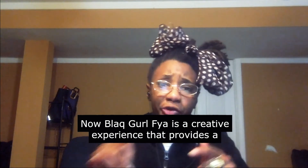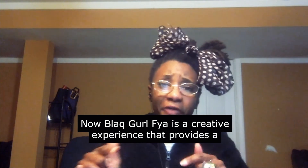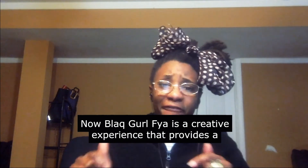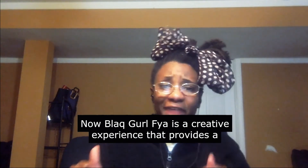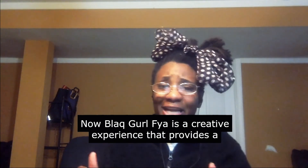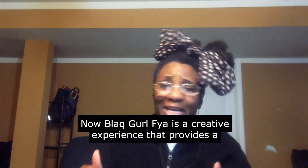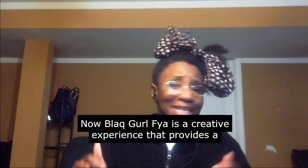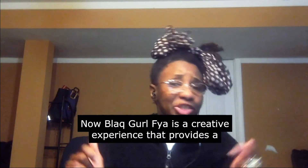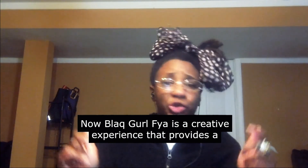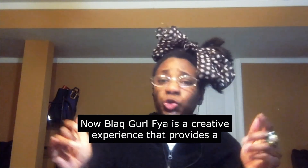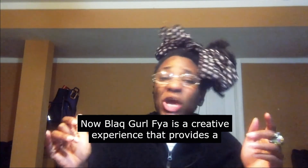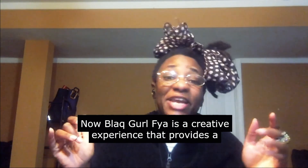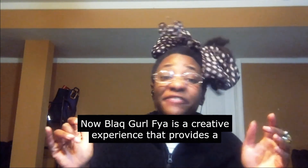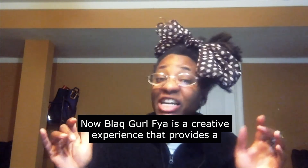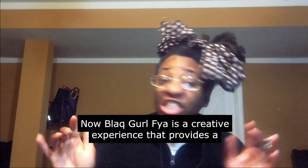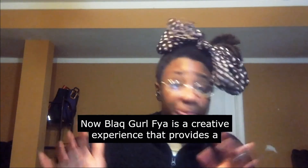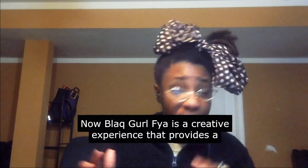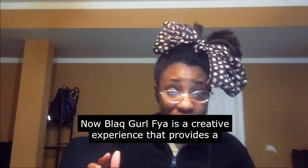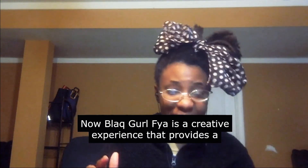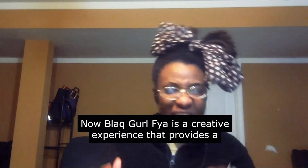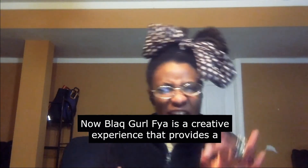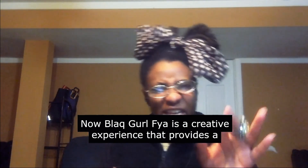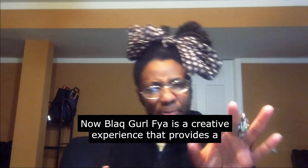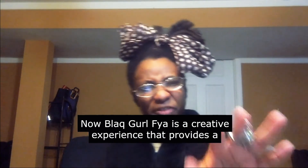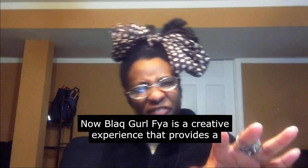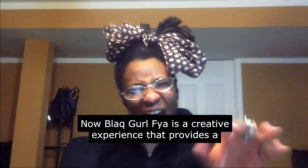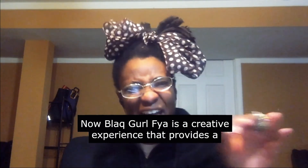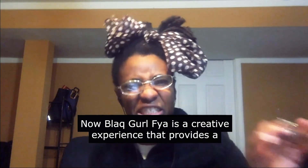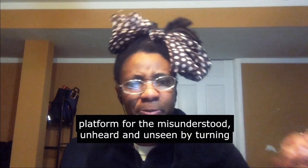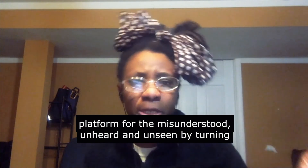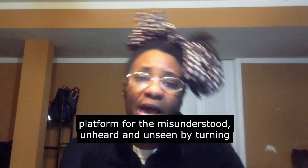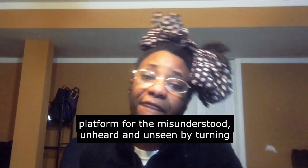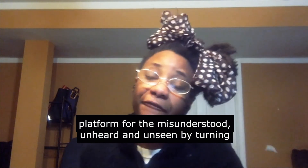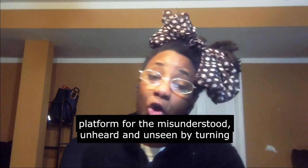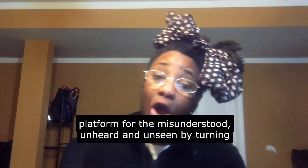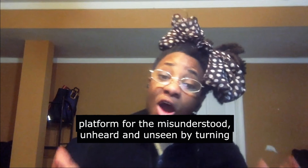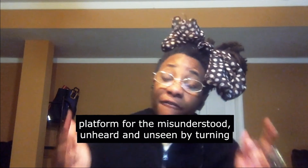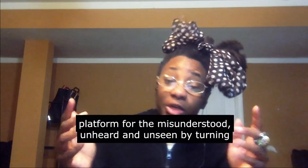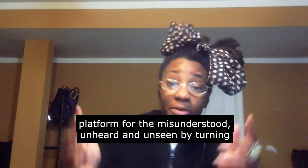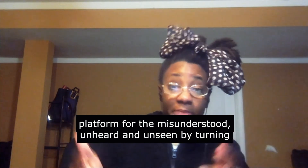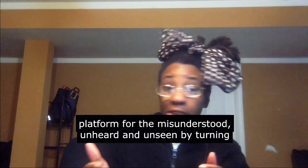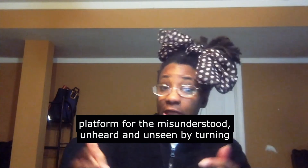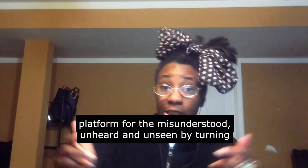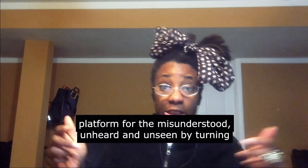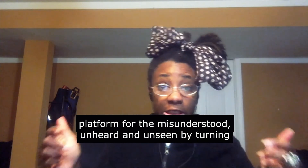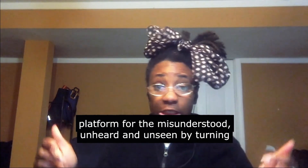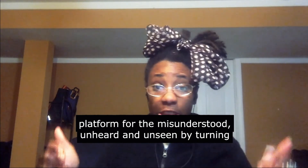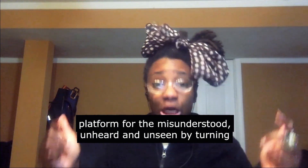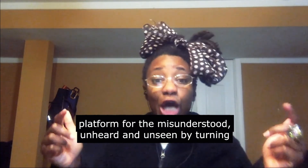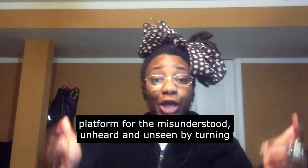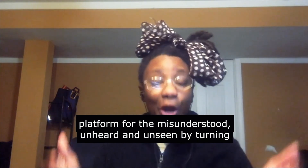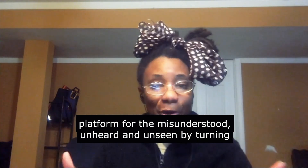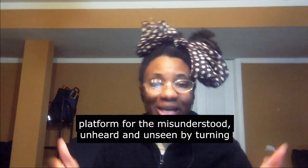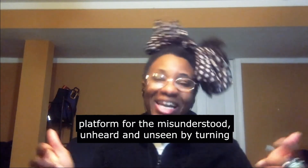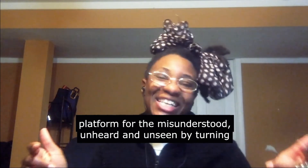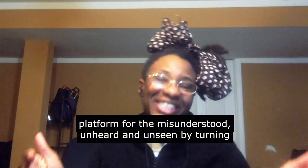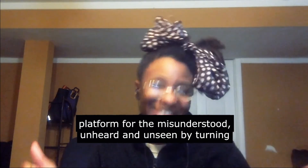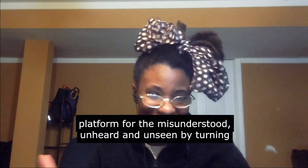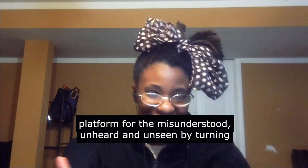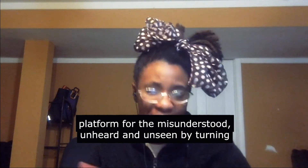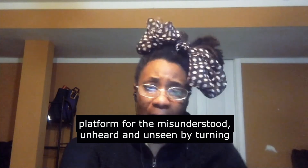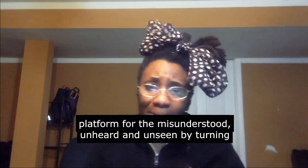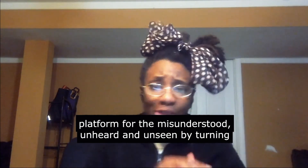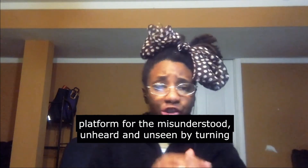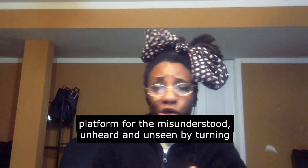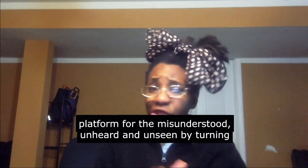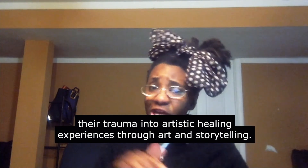Black Girl Fire is a creative experience that provides a platform for the misunderstood, unheard, and